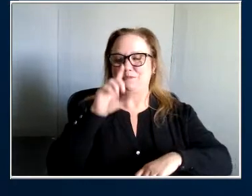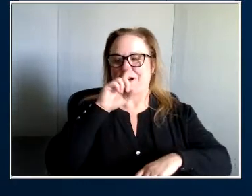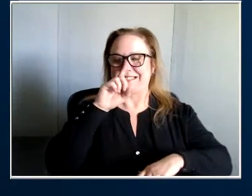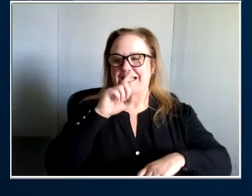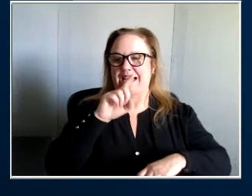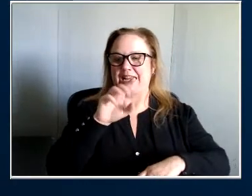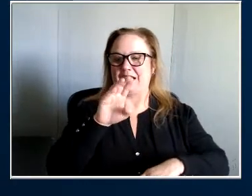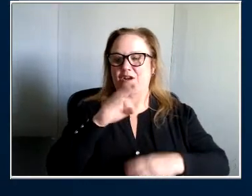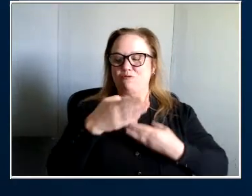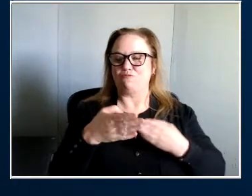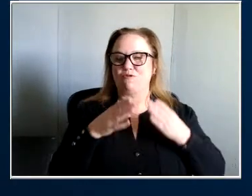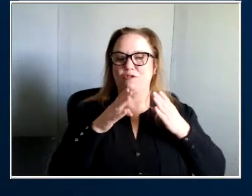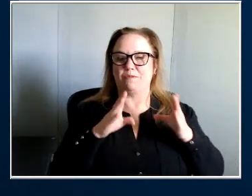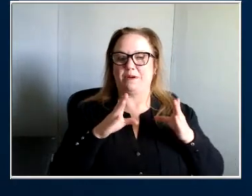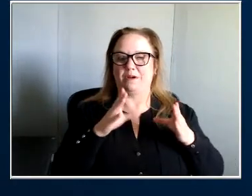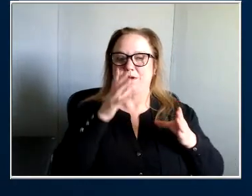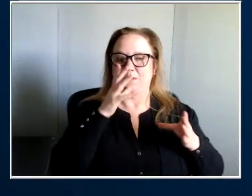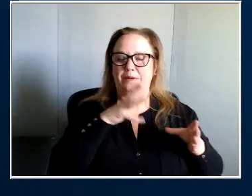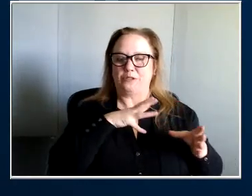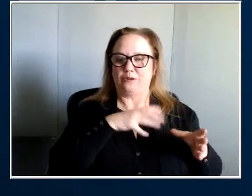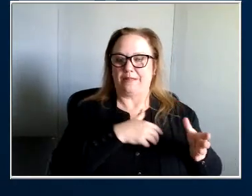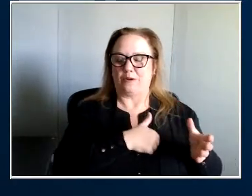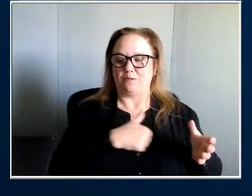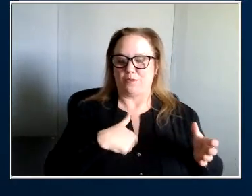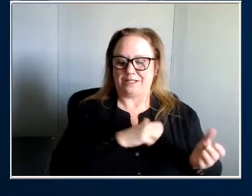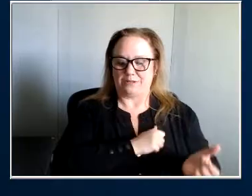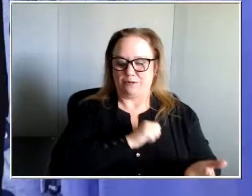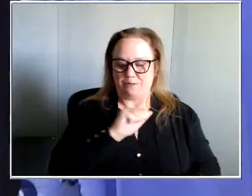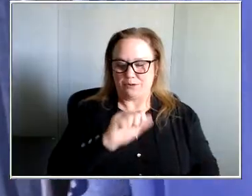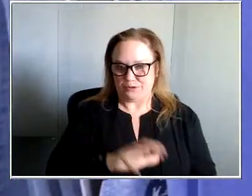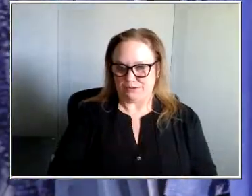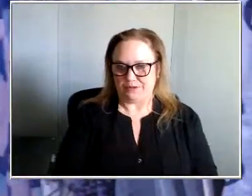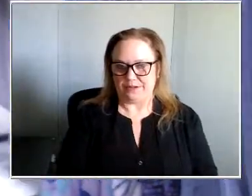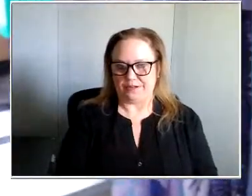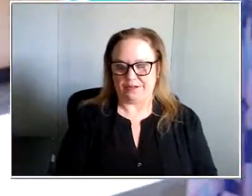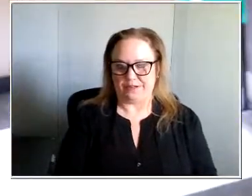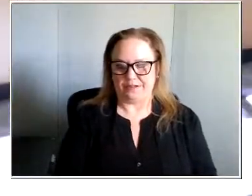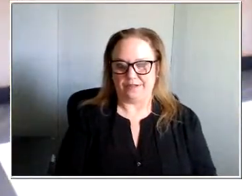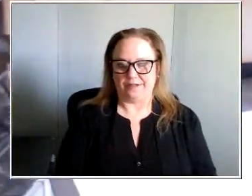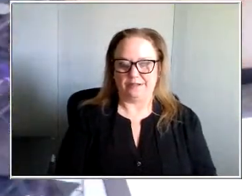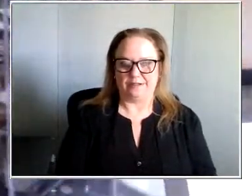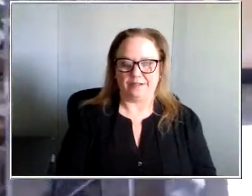things you're doing for women who've had mastectomies. Oh, sure.